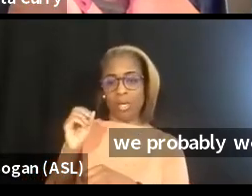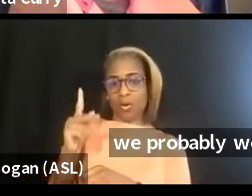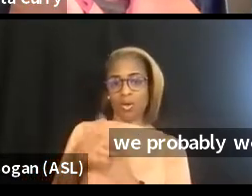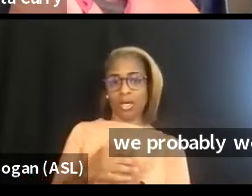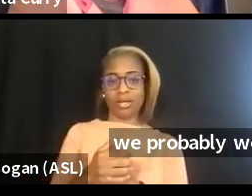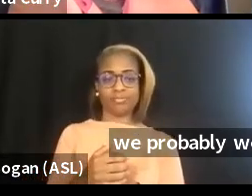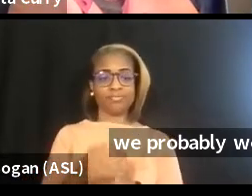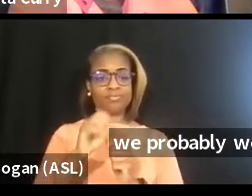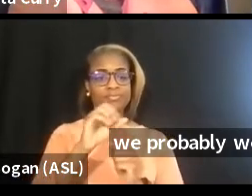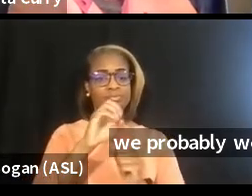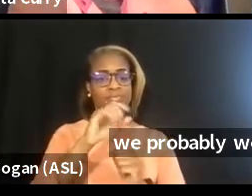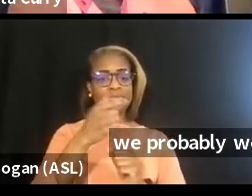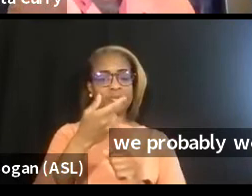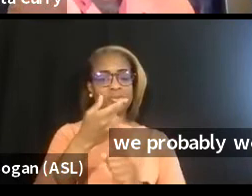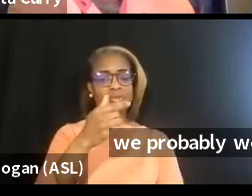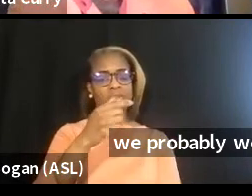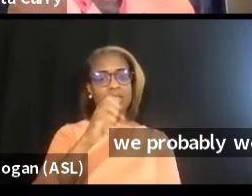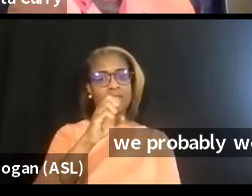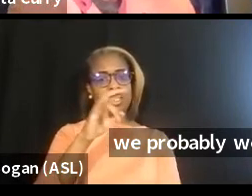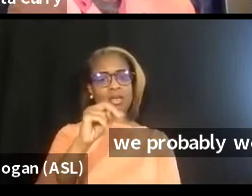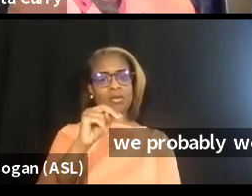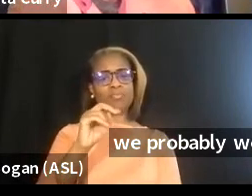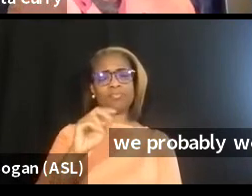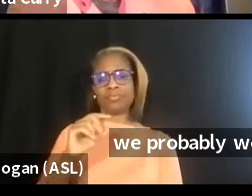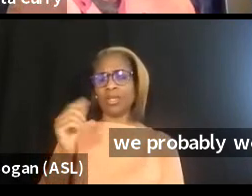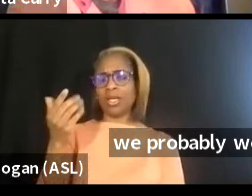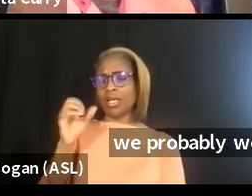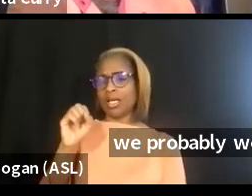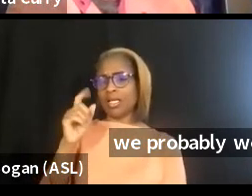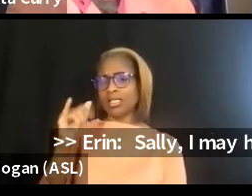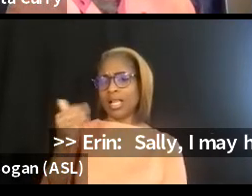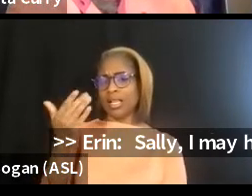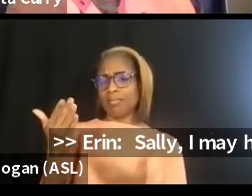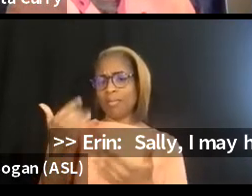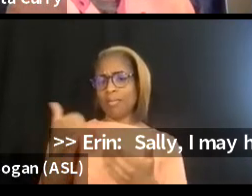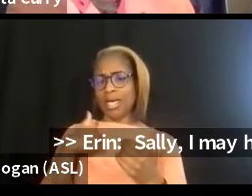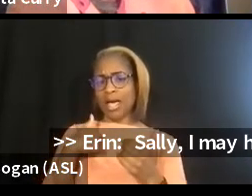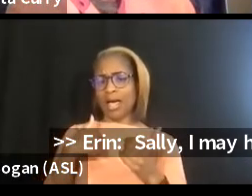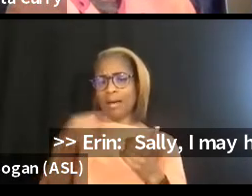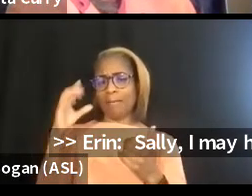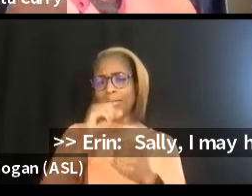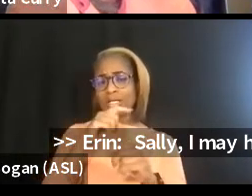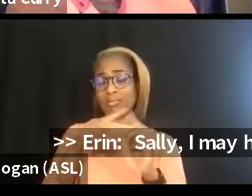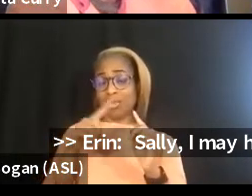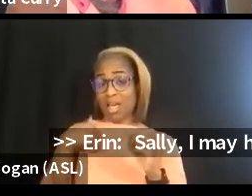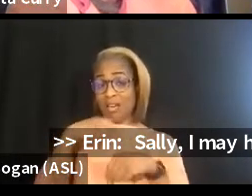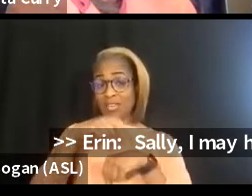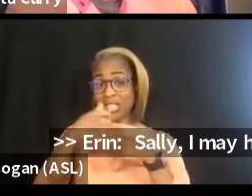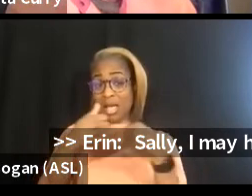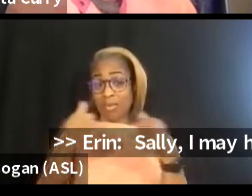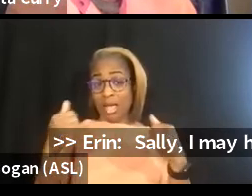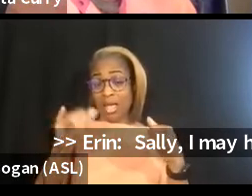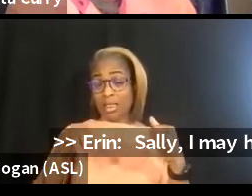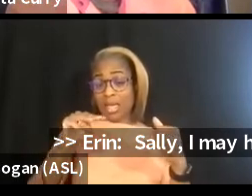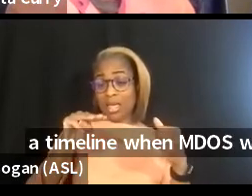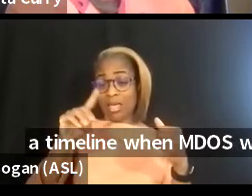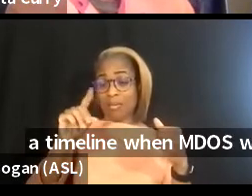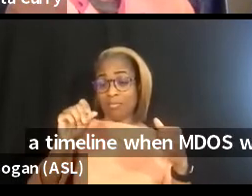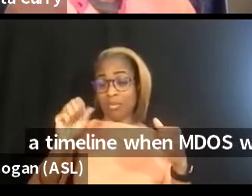Sally, I may have missed it, but was there a timeline when MDOS would be implementing this? As soon as